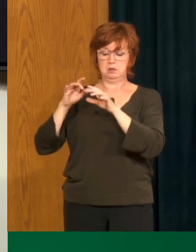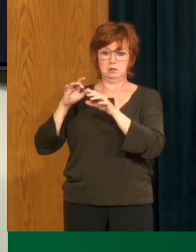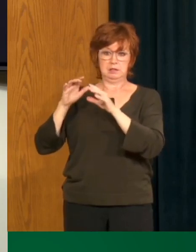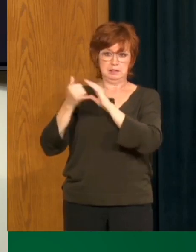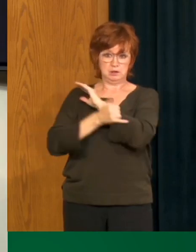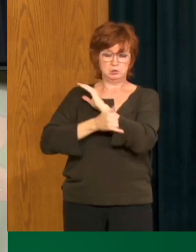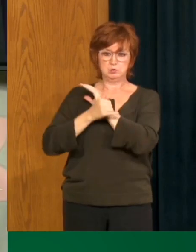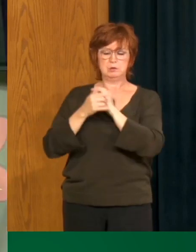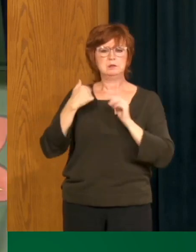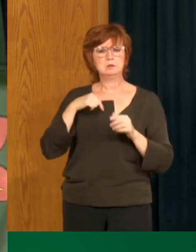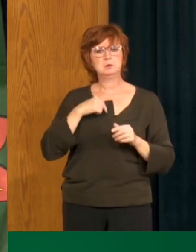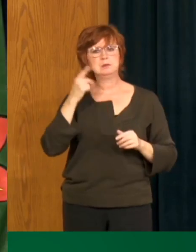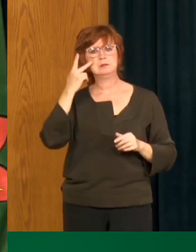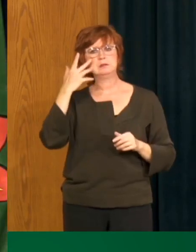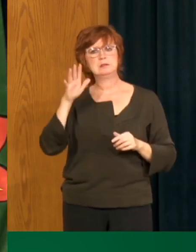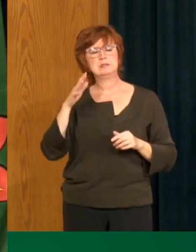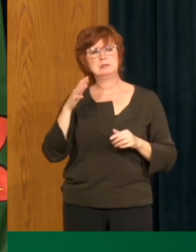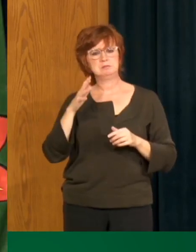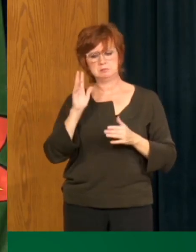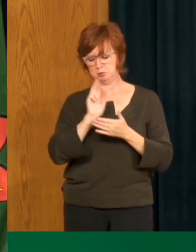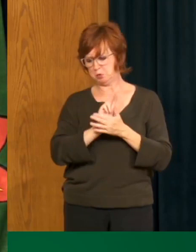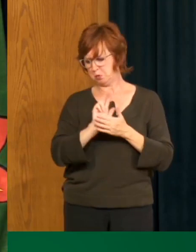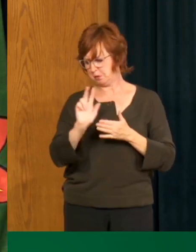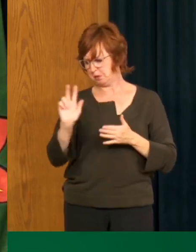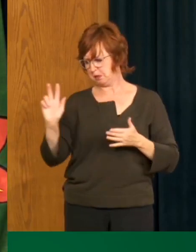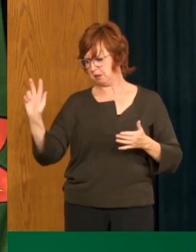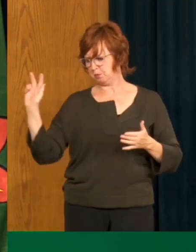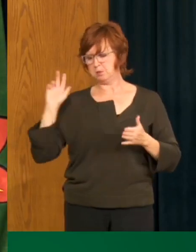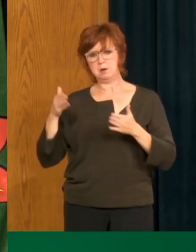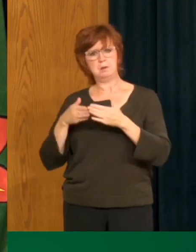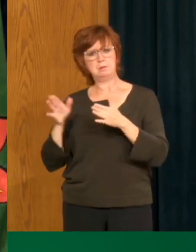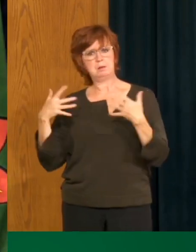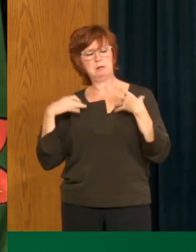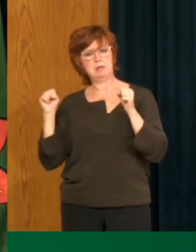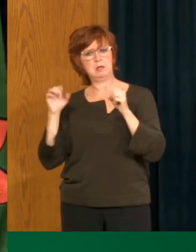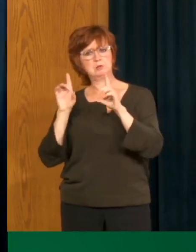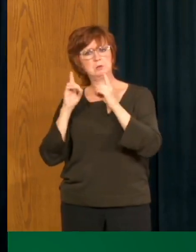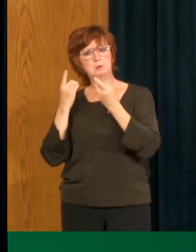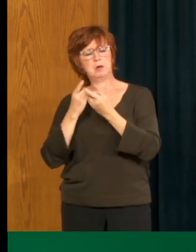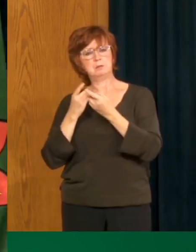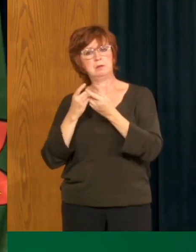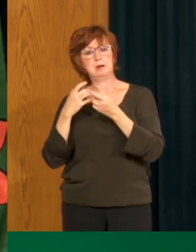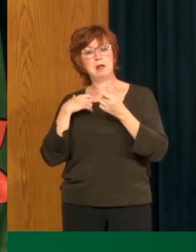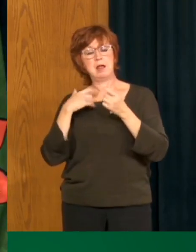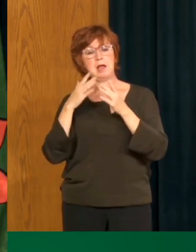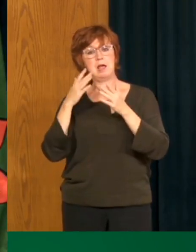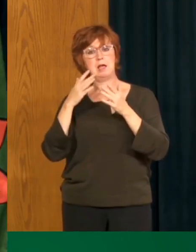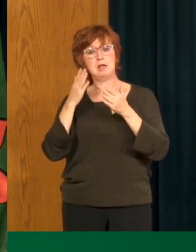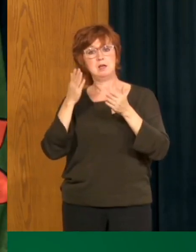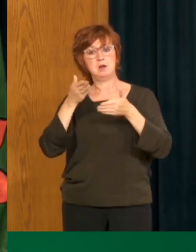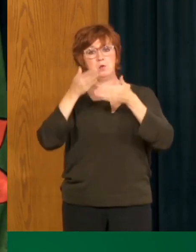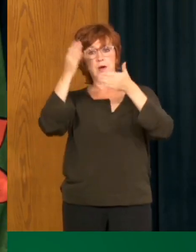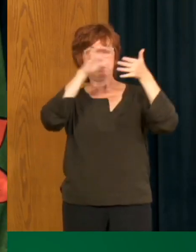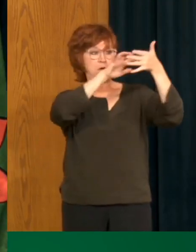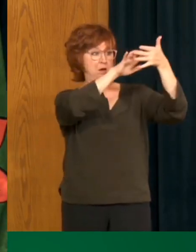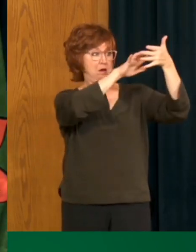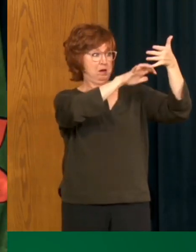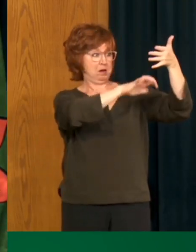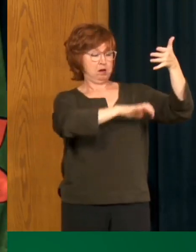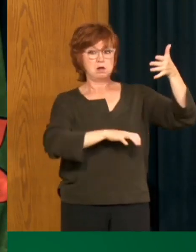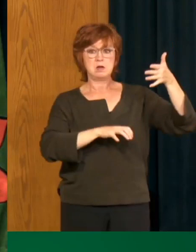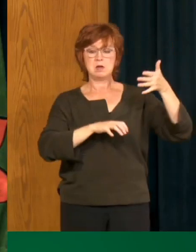public health come out with a number of recommendations or guidelines from the provincial government that then went to the school